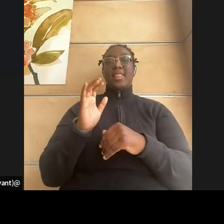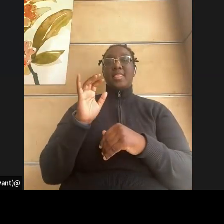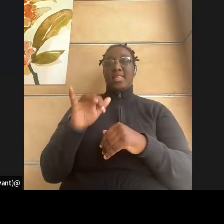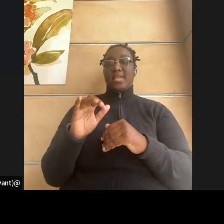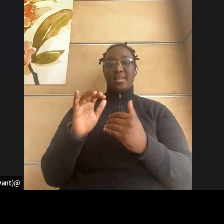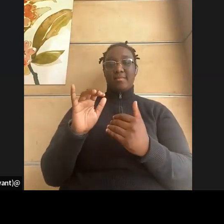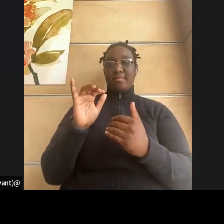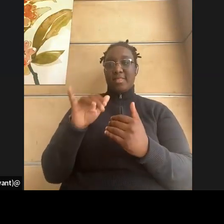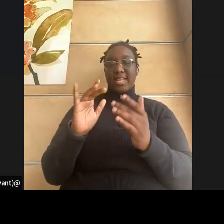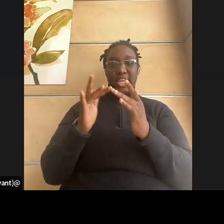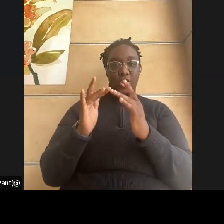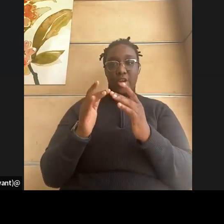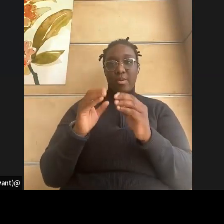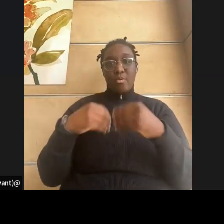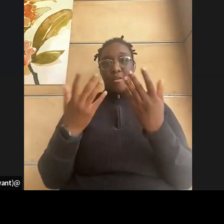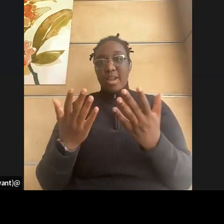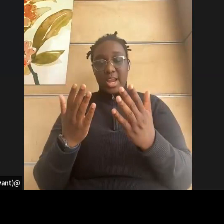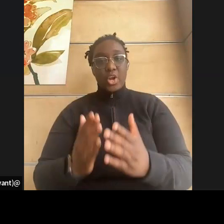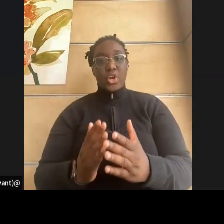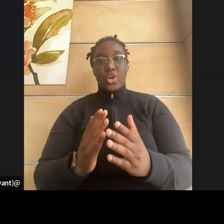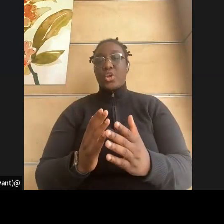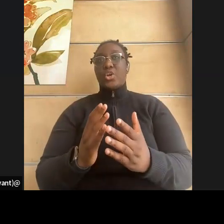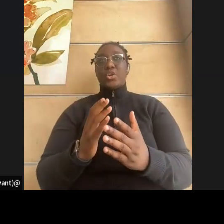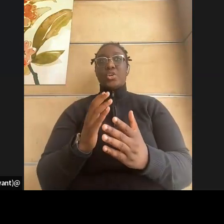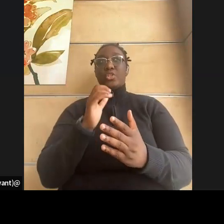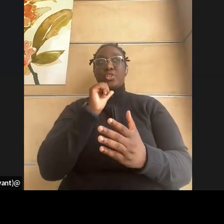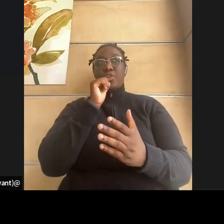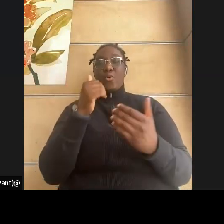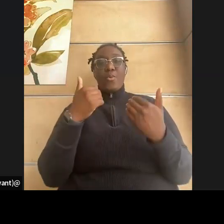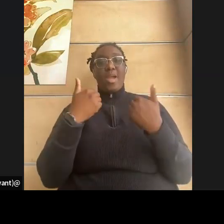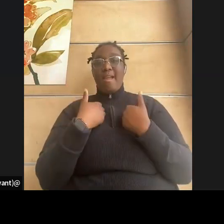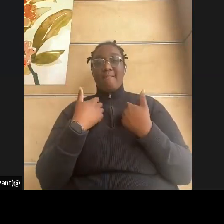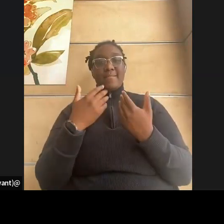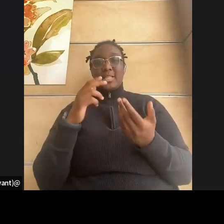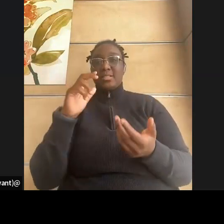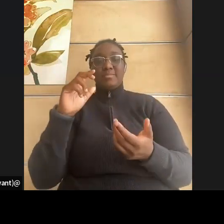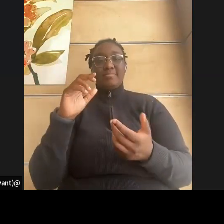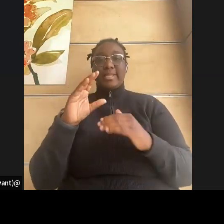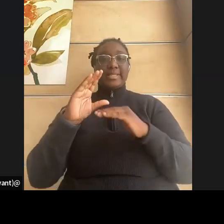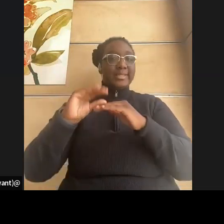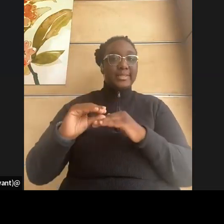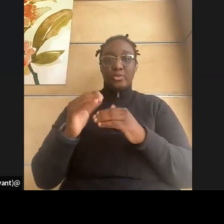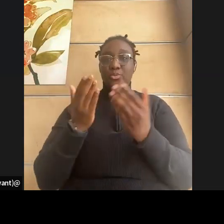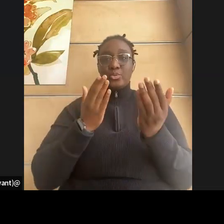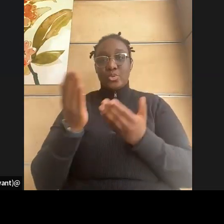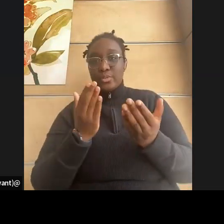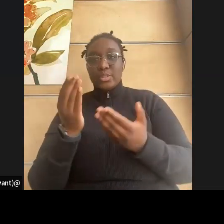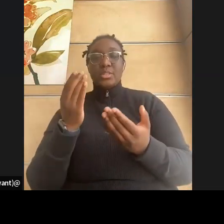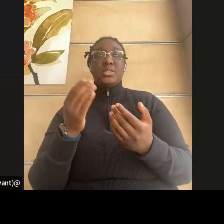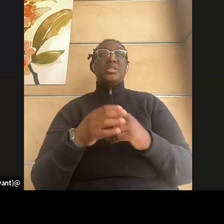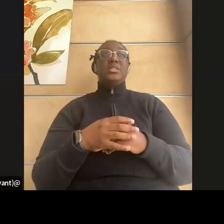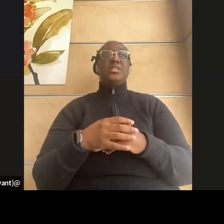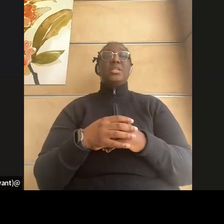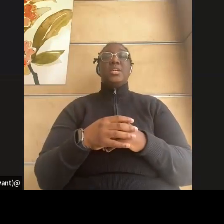Program, many don't serve the large expanses of the outlying areas. And the service options that